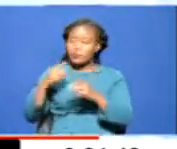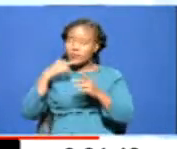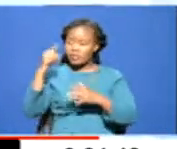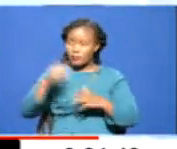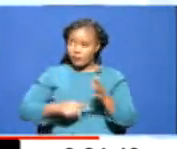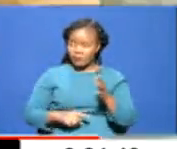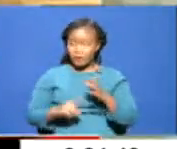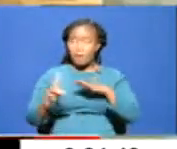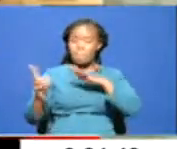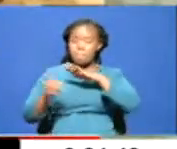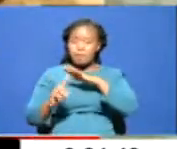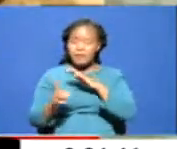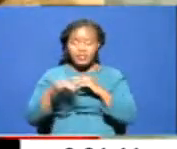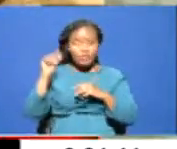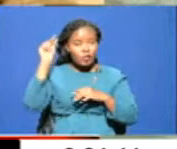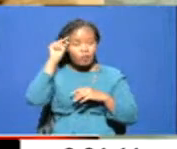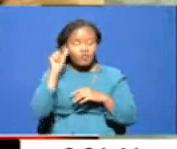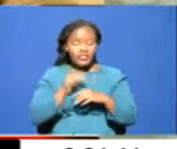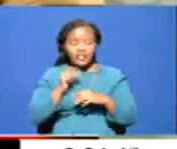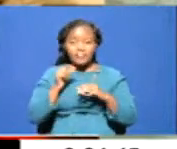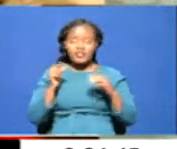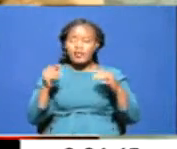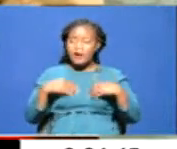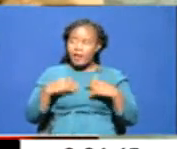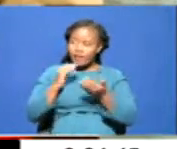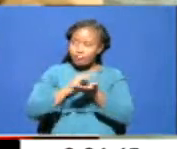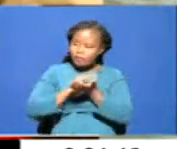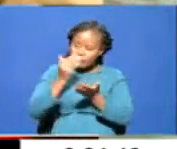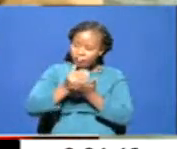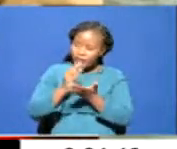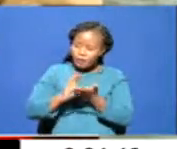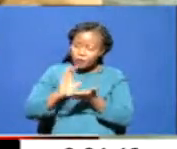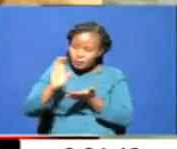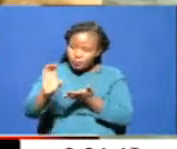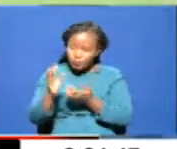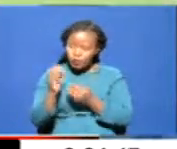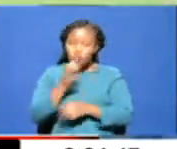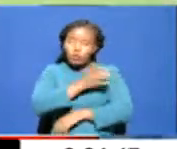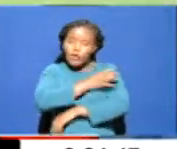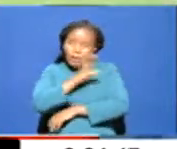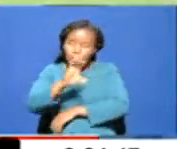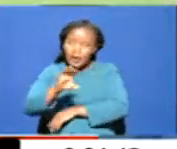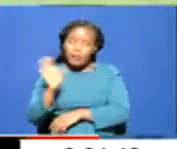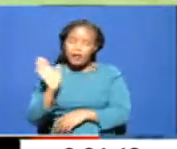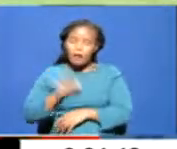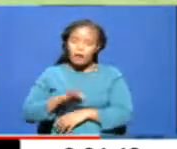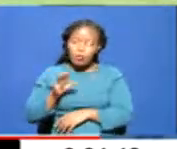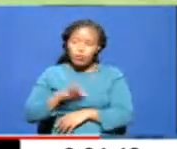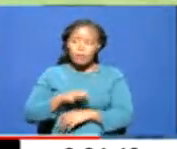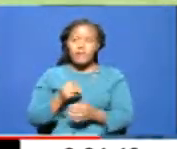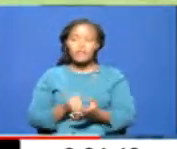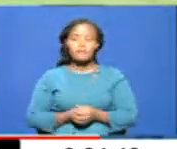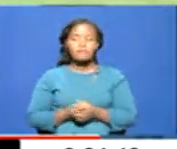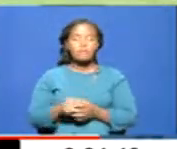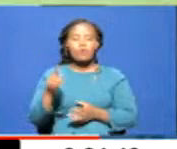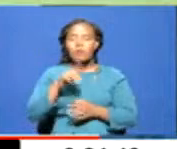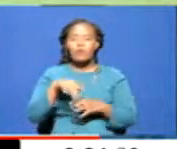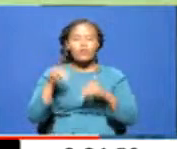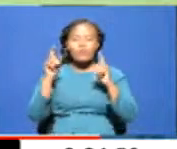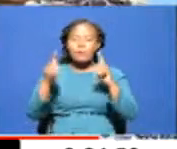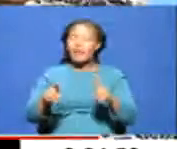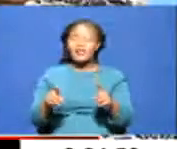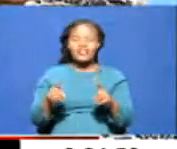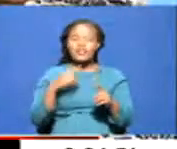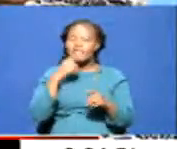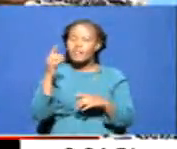of Gender has provided funds to empower women in entrepreneurship. Let us say no to negative